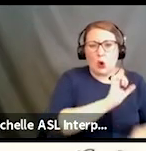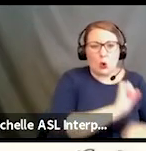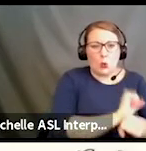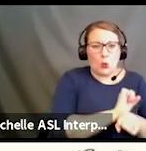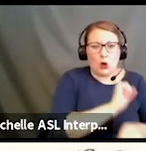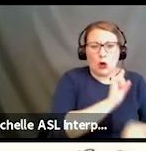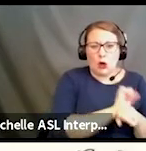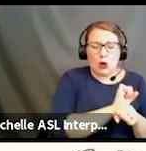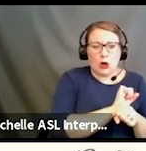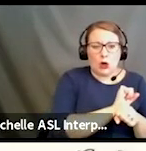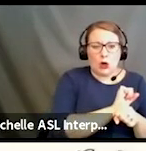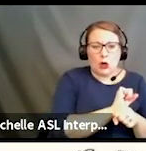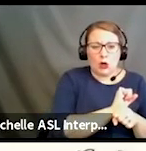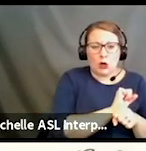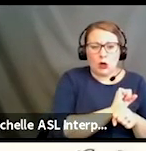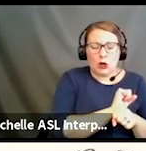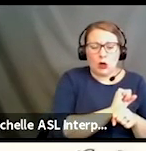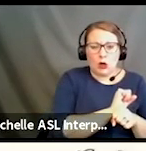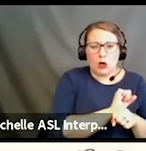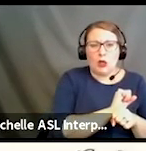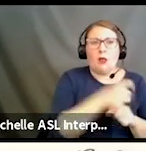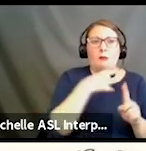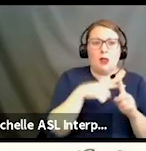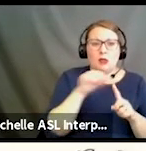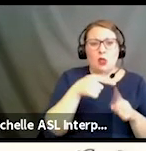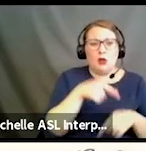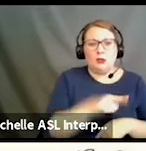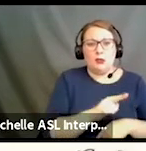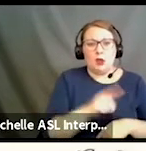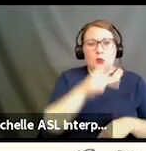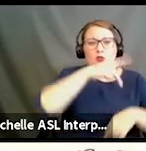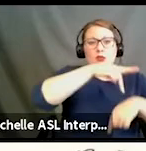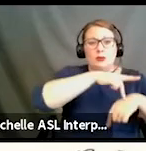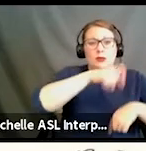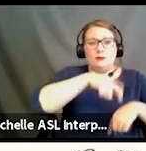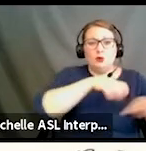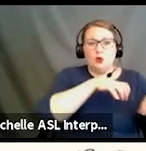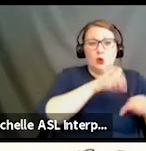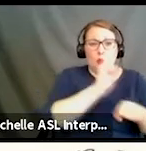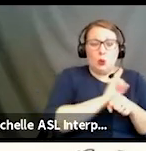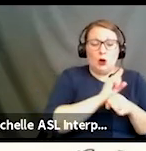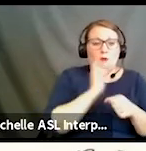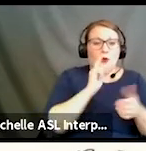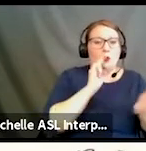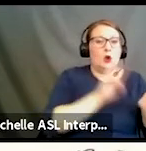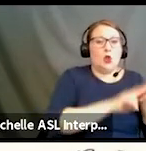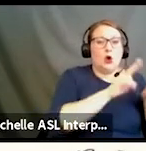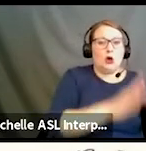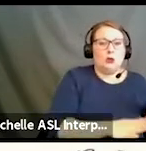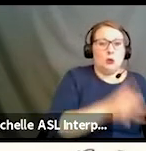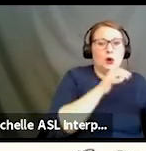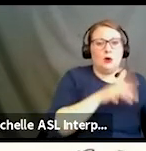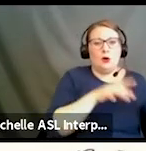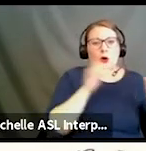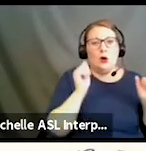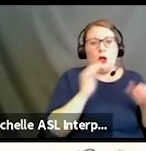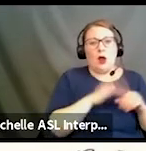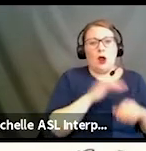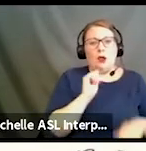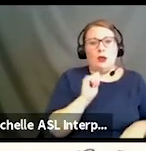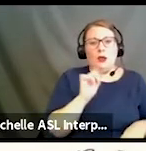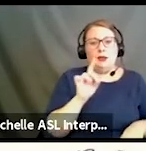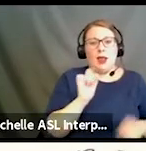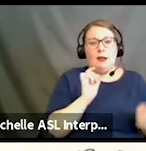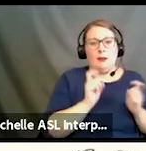work? That's on top of other insults, like principals having to do the work of clerks who are out on ADA accommodation, while